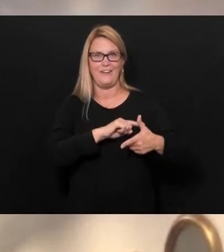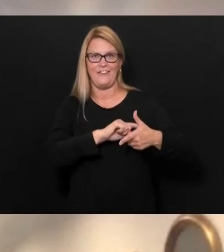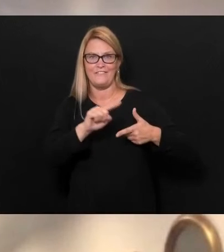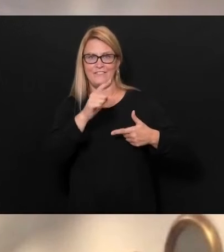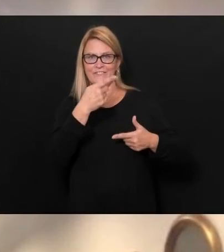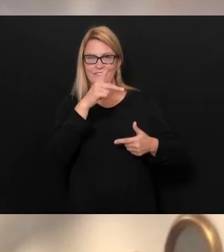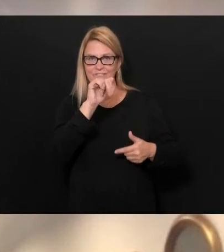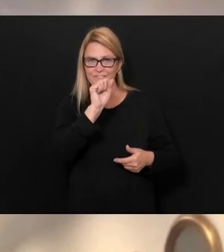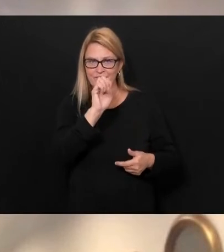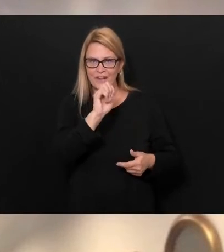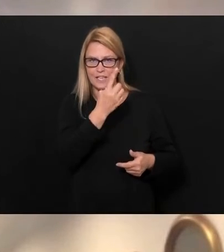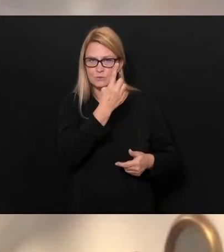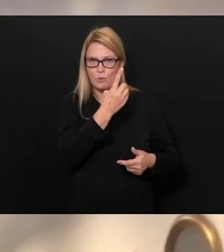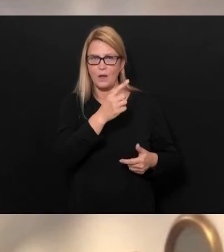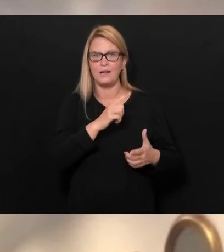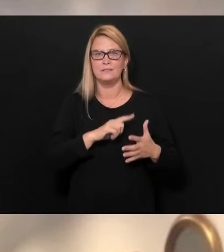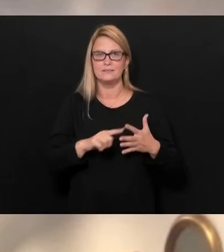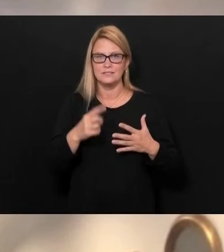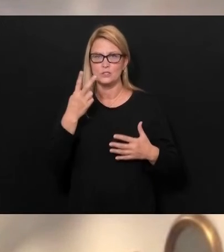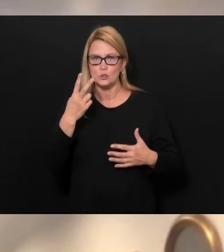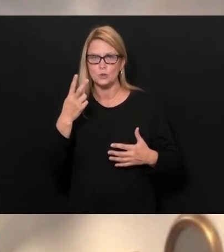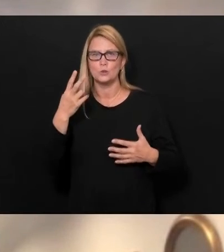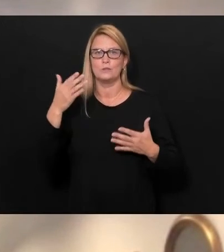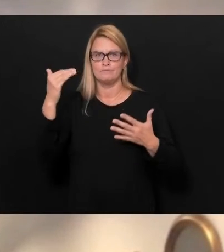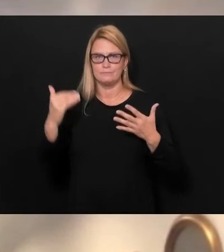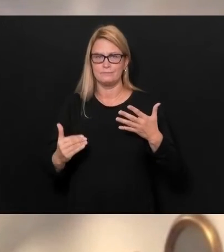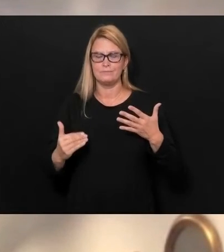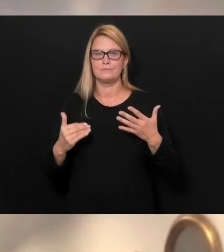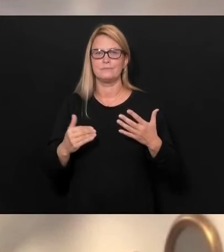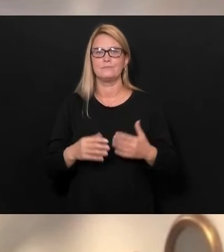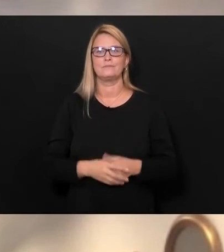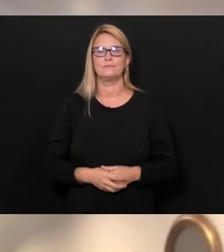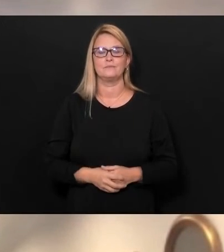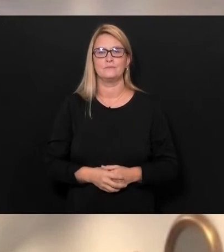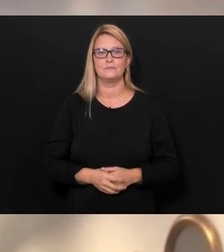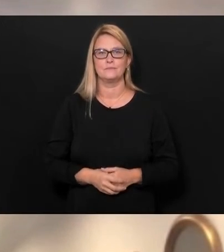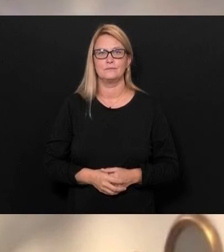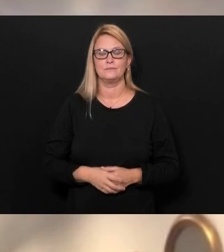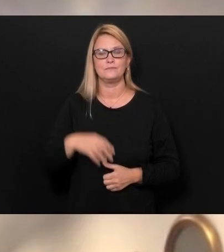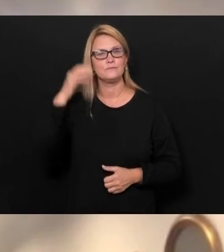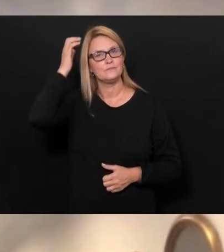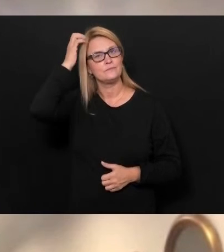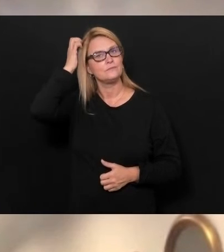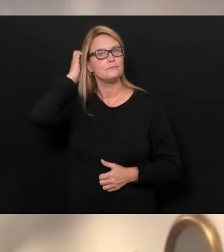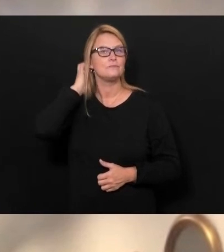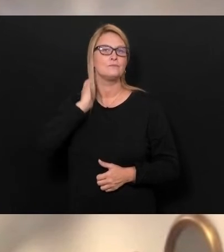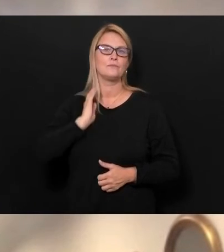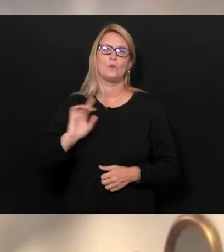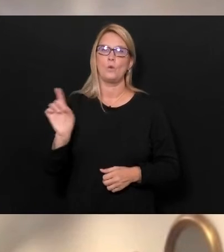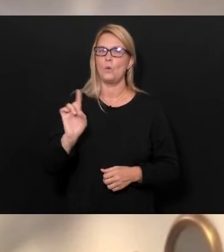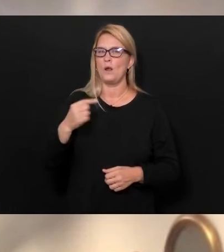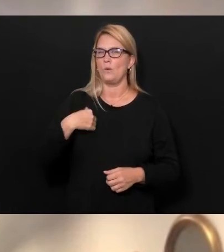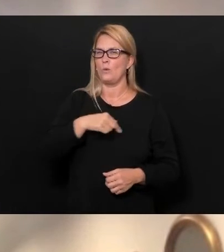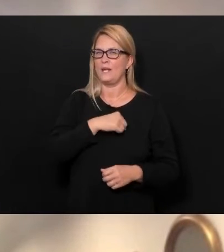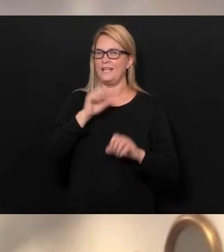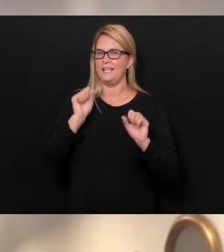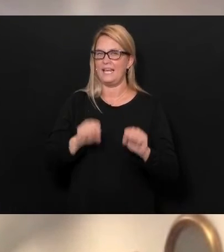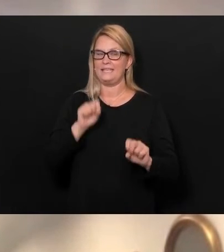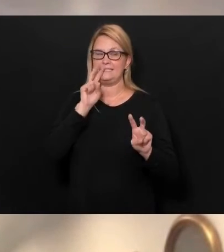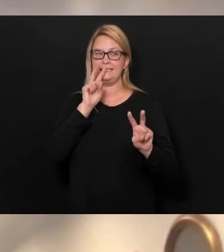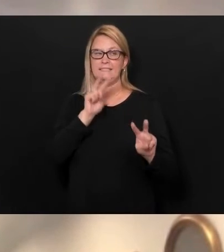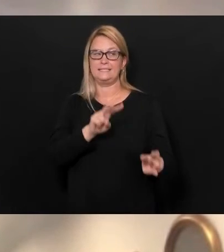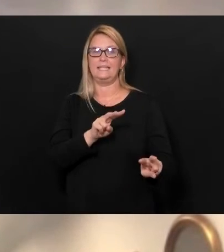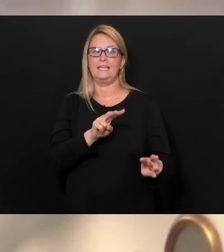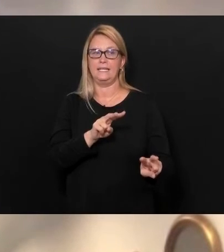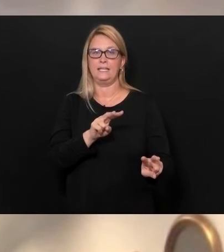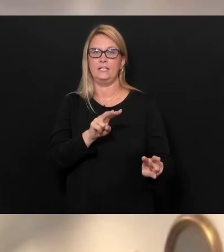1, and also in the phase 2A, where we start to look at people